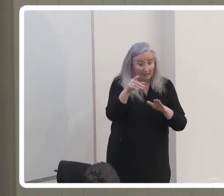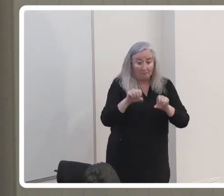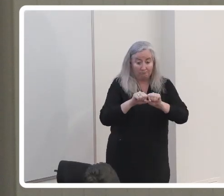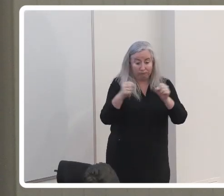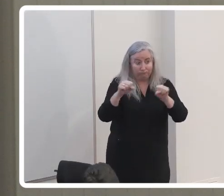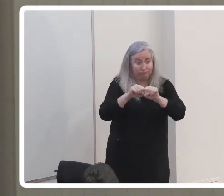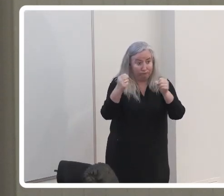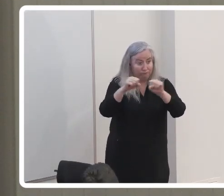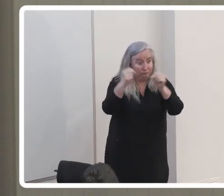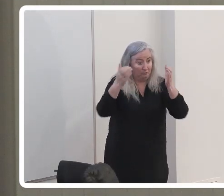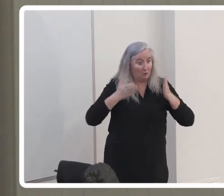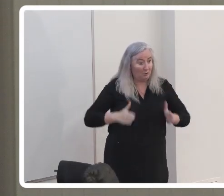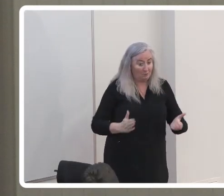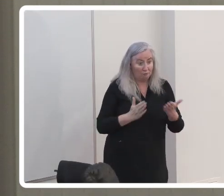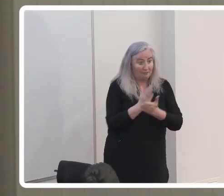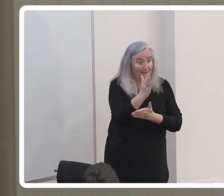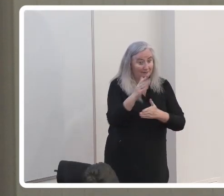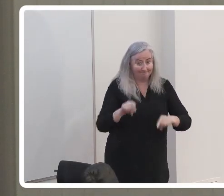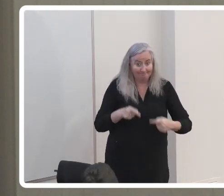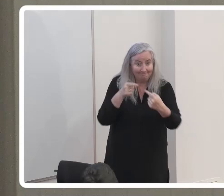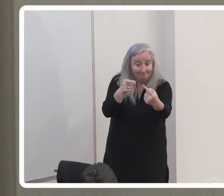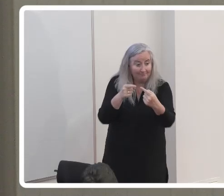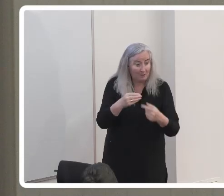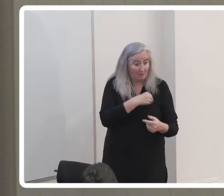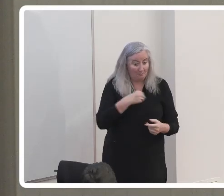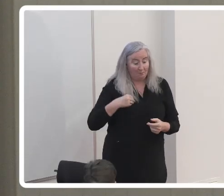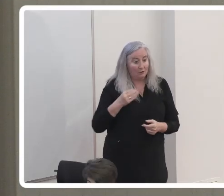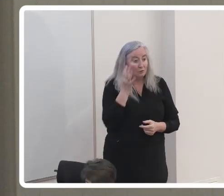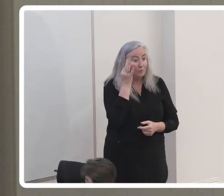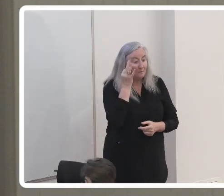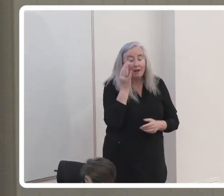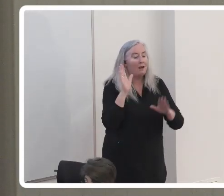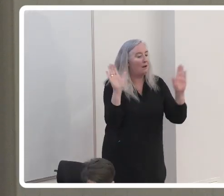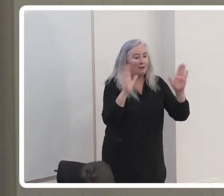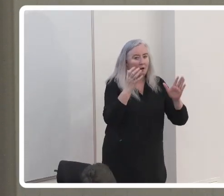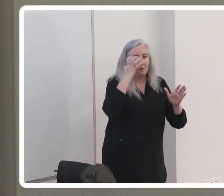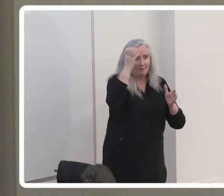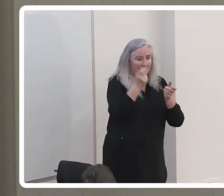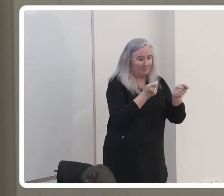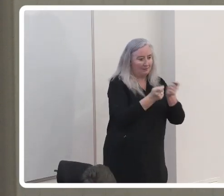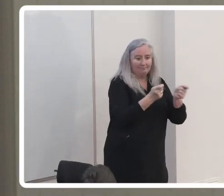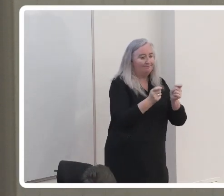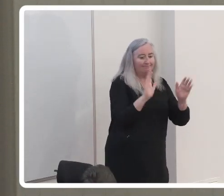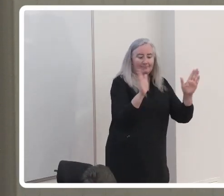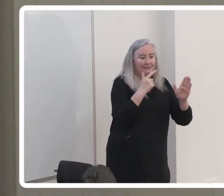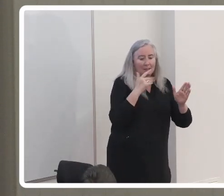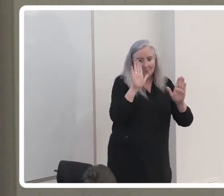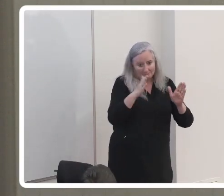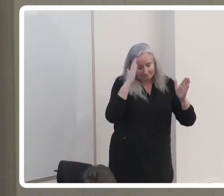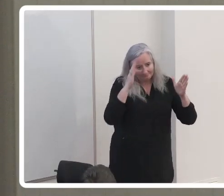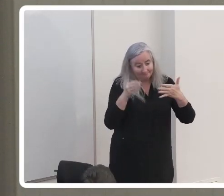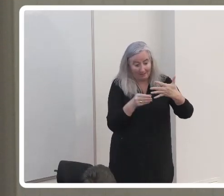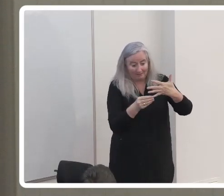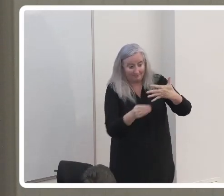human rights of disabled Polish women. The committee recommended prioritizing issues faced by disabled women and girls, Article